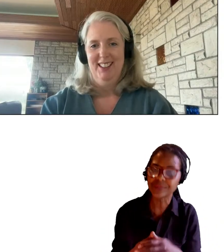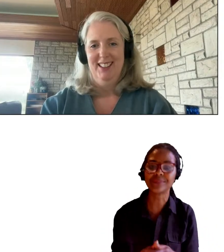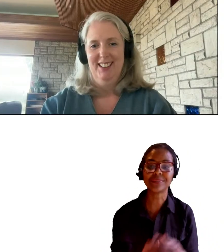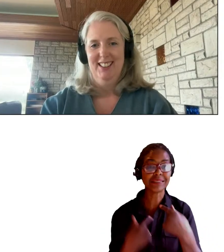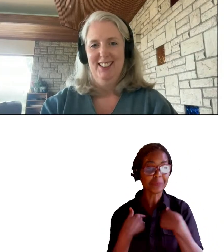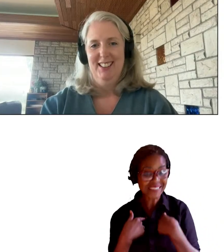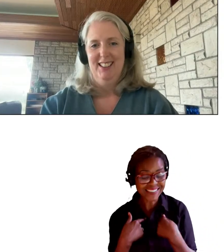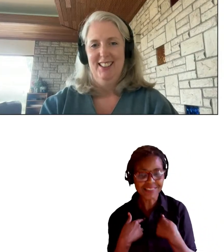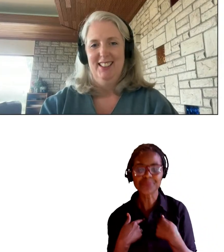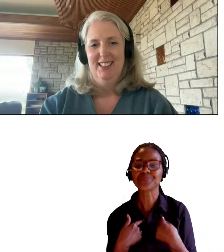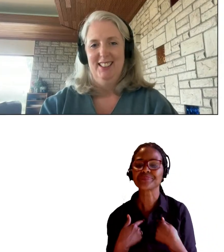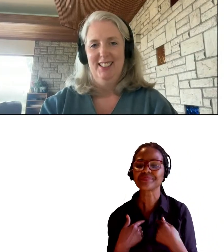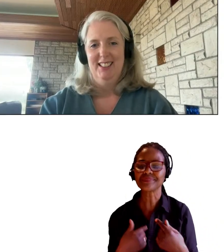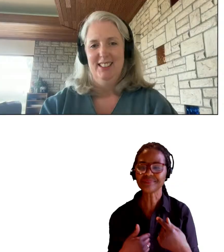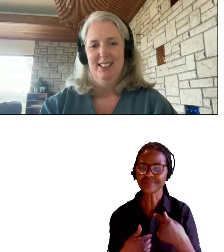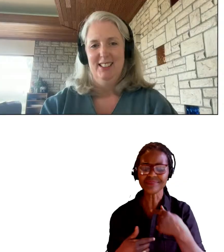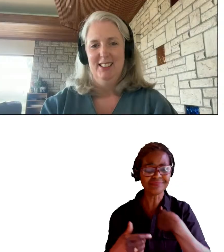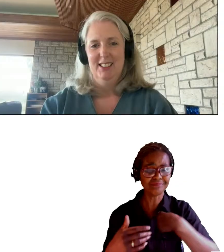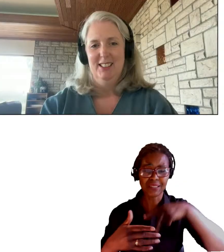applications. We were very